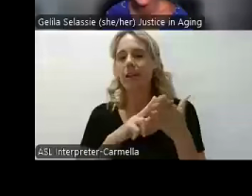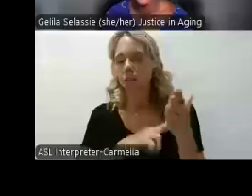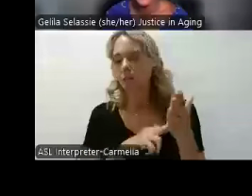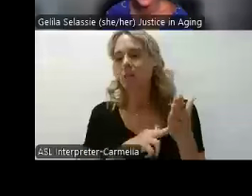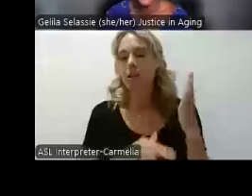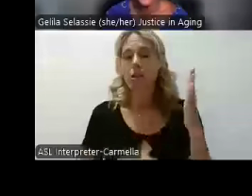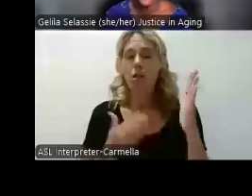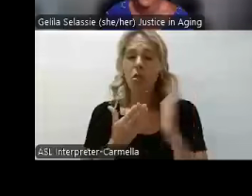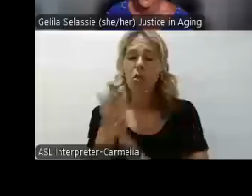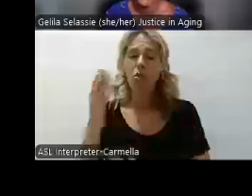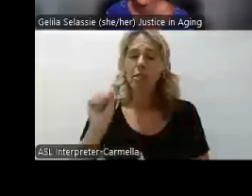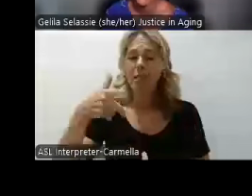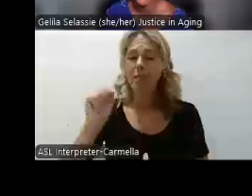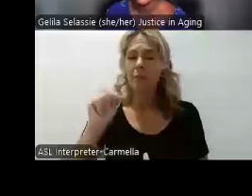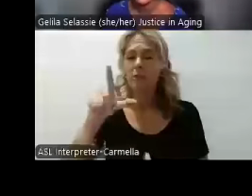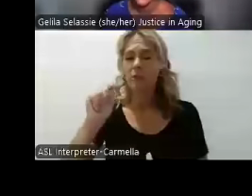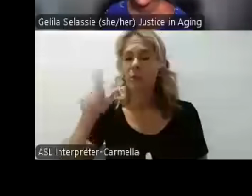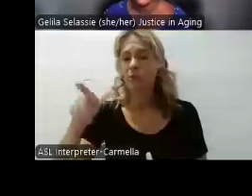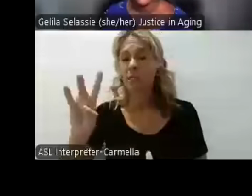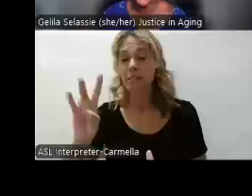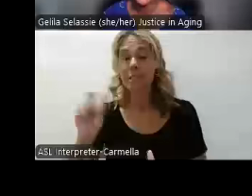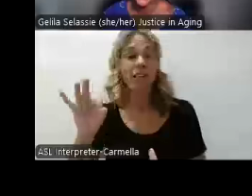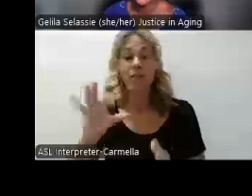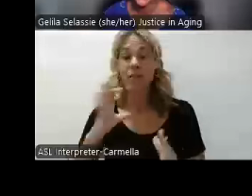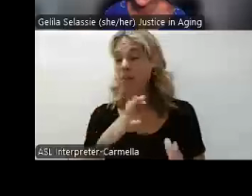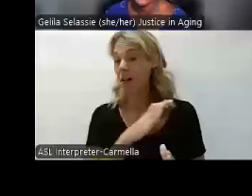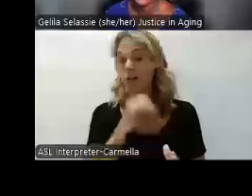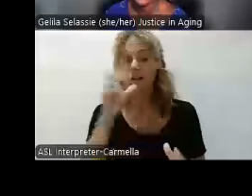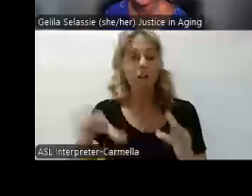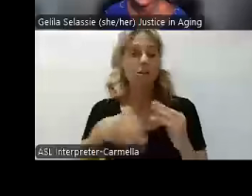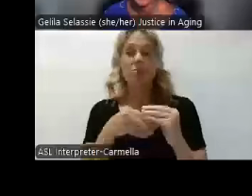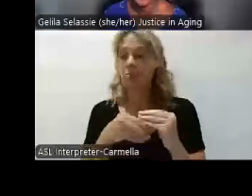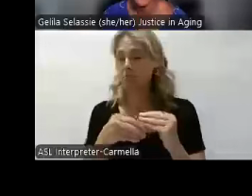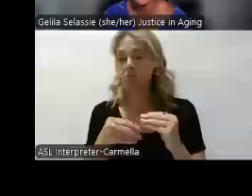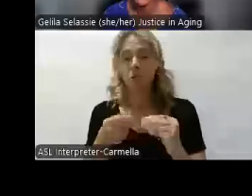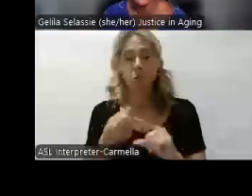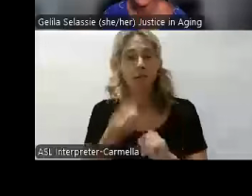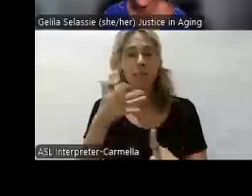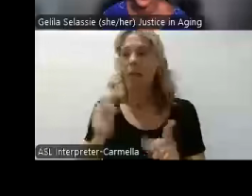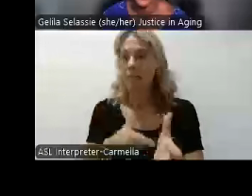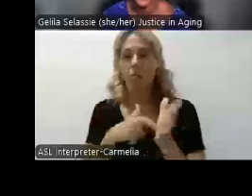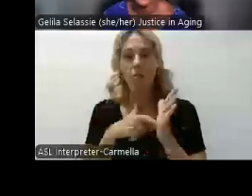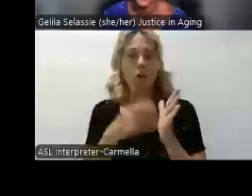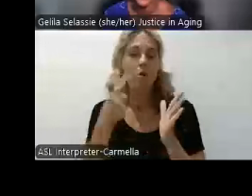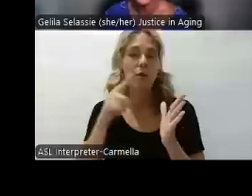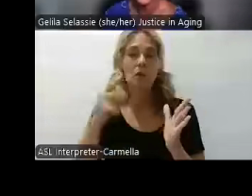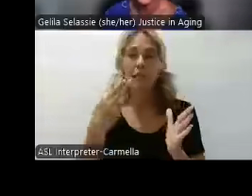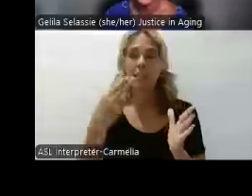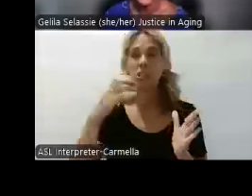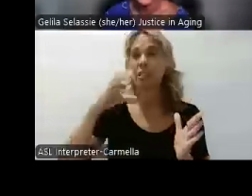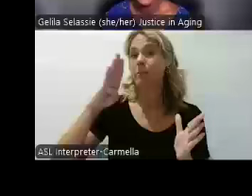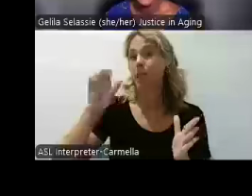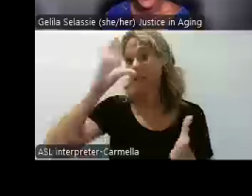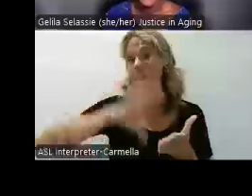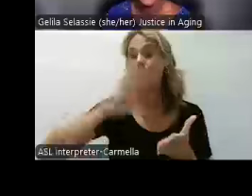September 2027. If Congress doesn't act to expand that requirement for HCBS